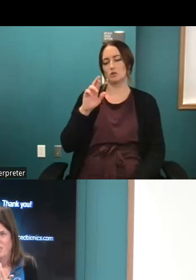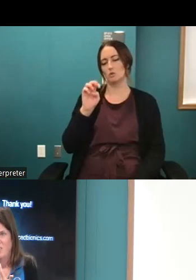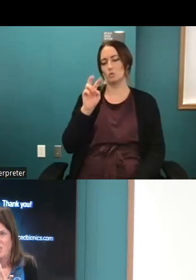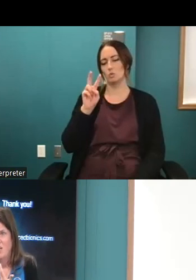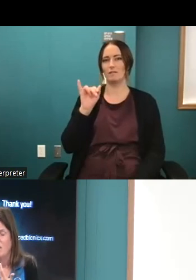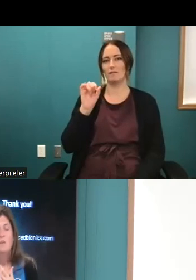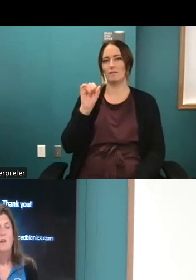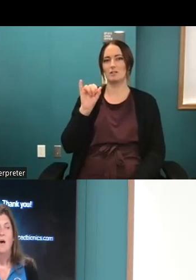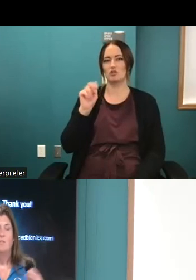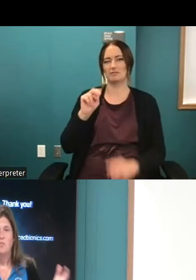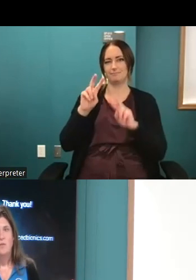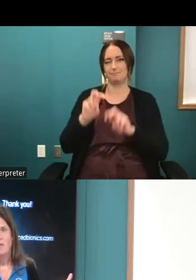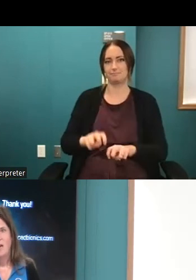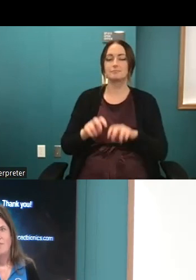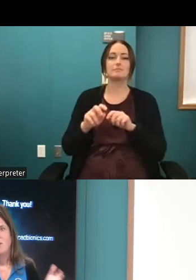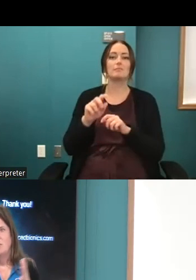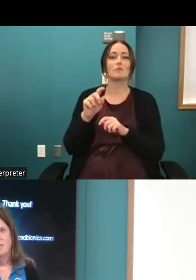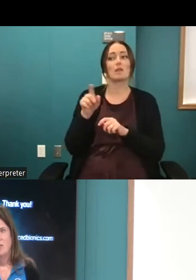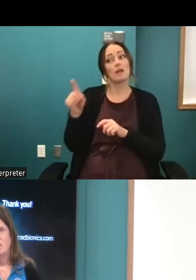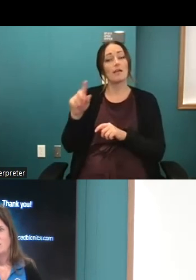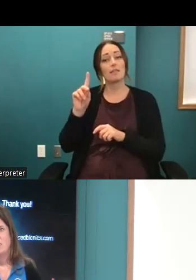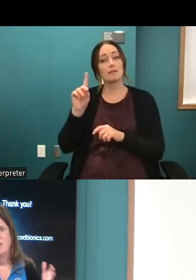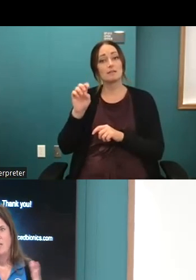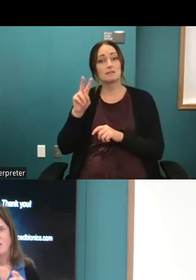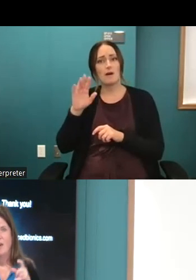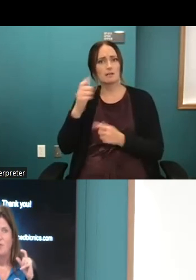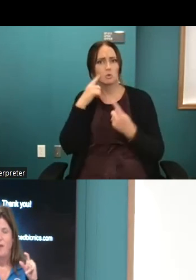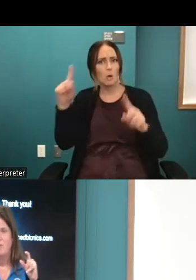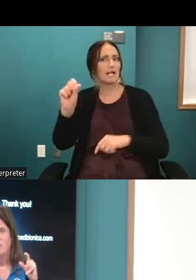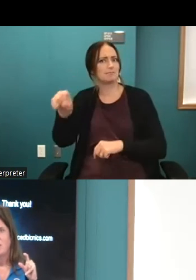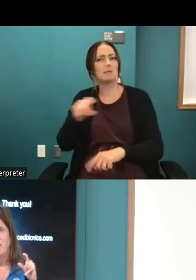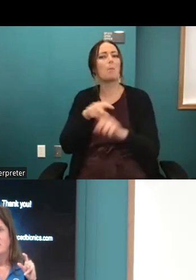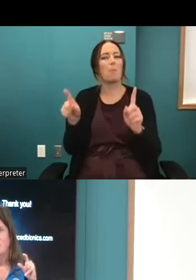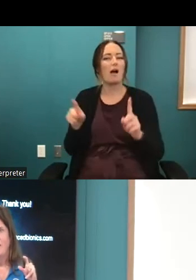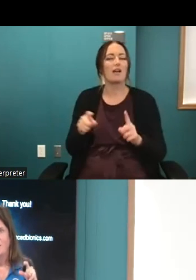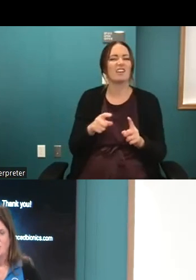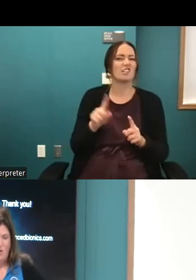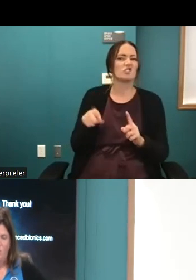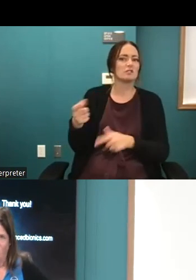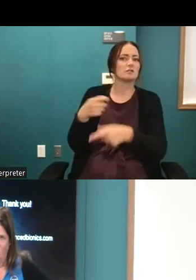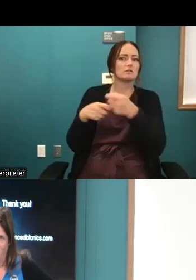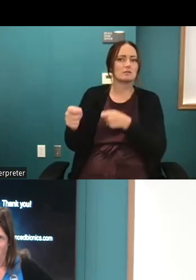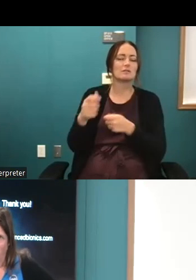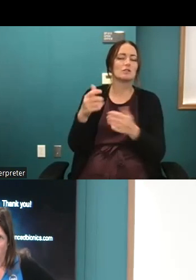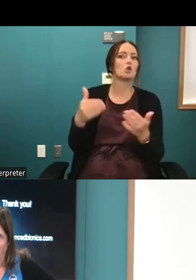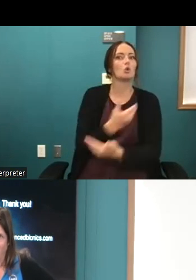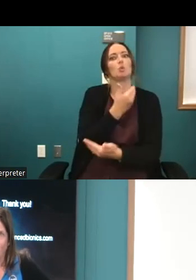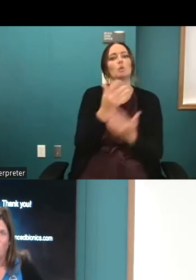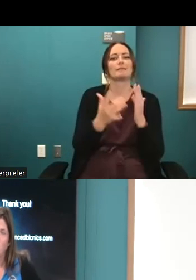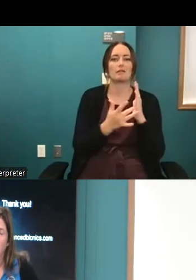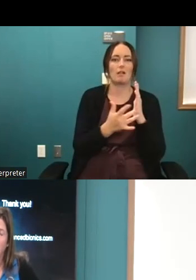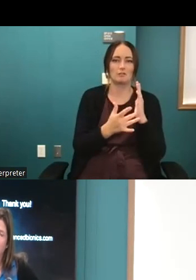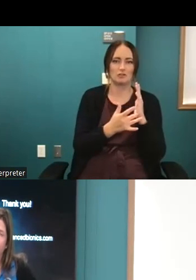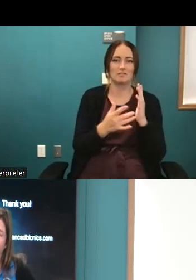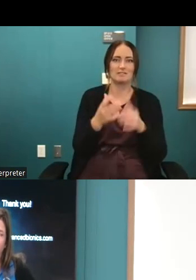is functioning great. Just so they can have the newest technology and not have their batteries die so fast without wearing one of the big old body